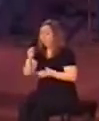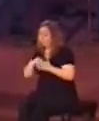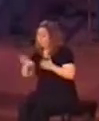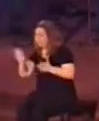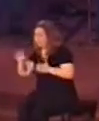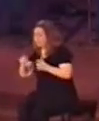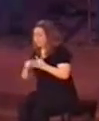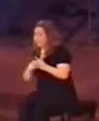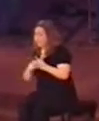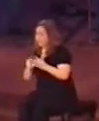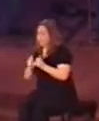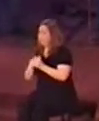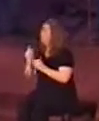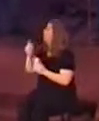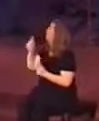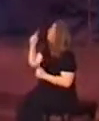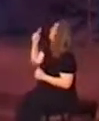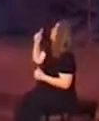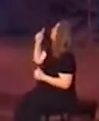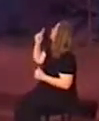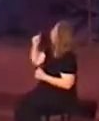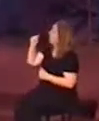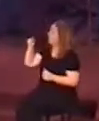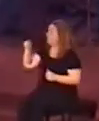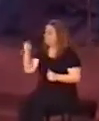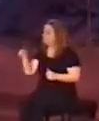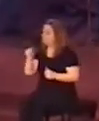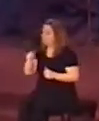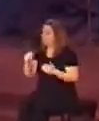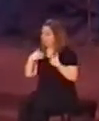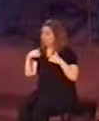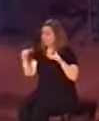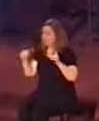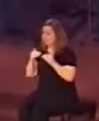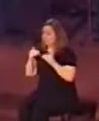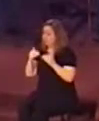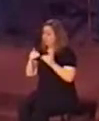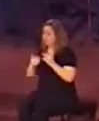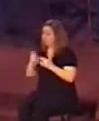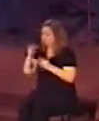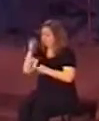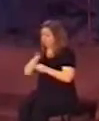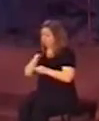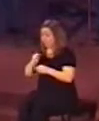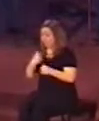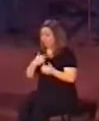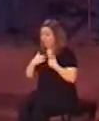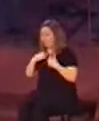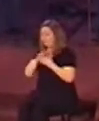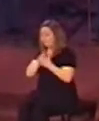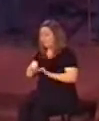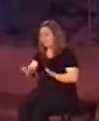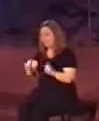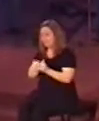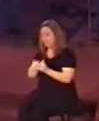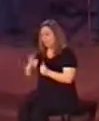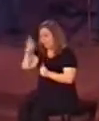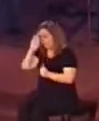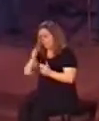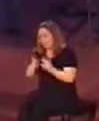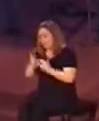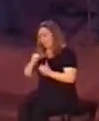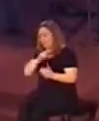Therefore, having been justified by faith, we have peace with God through our Lord Jesus Christ. And that is an